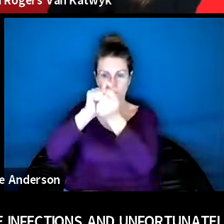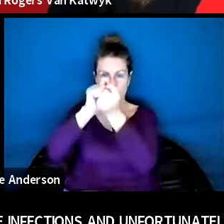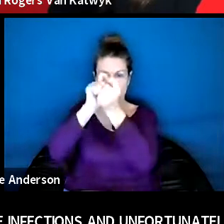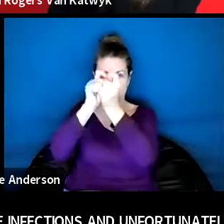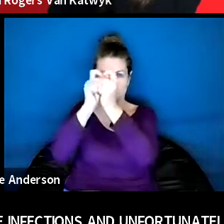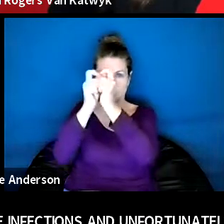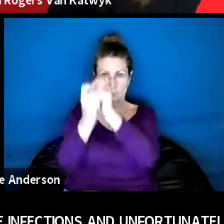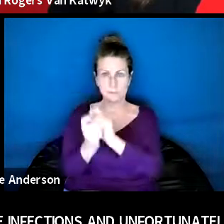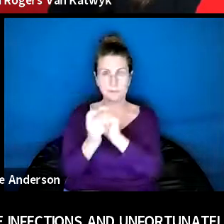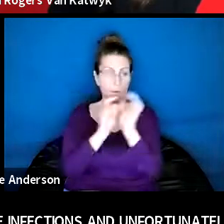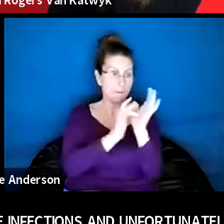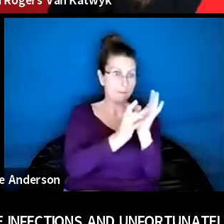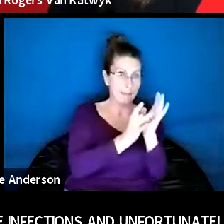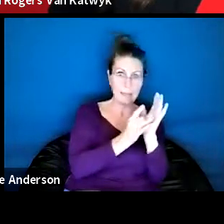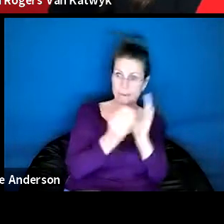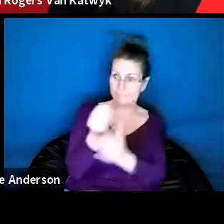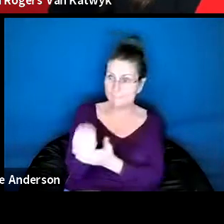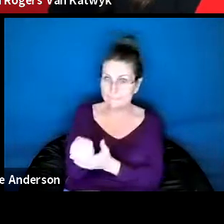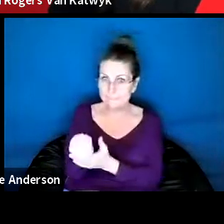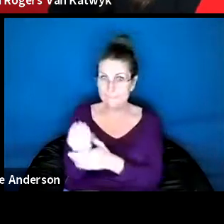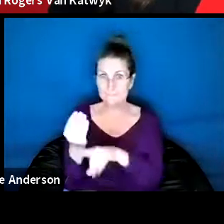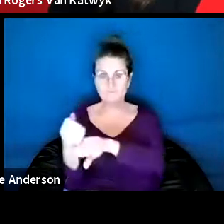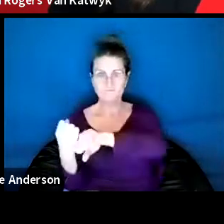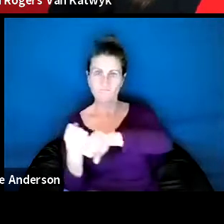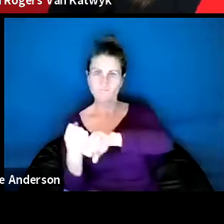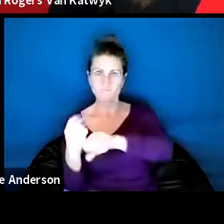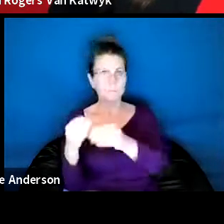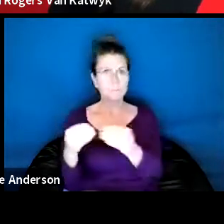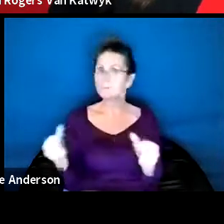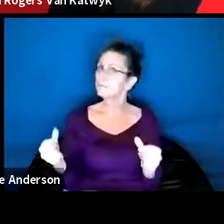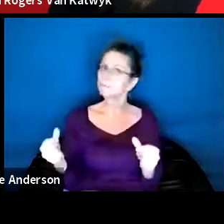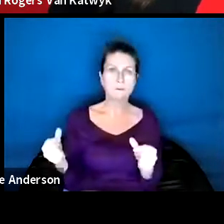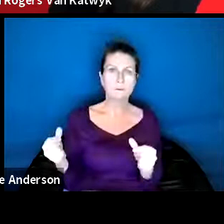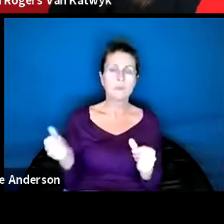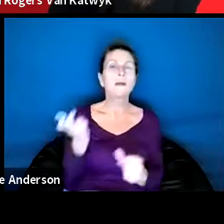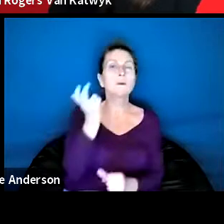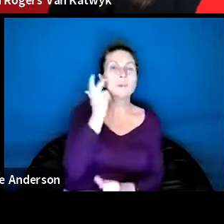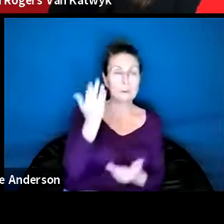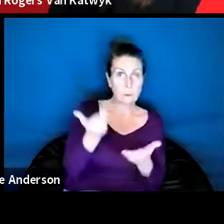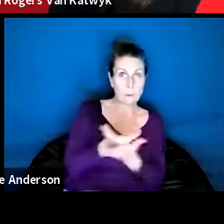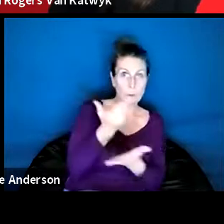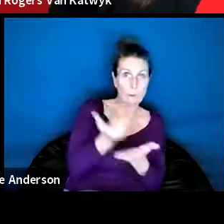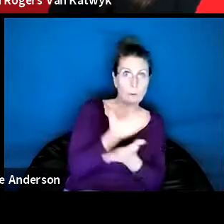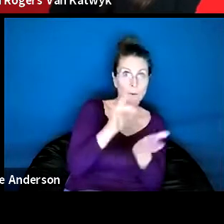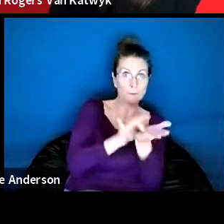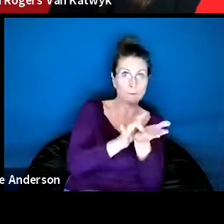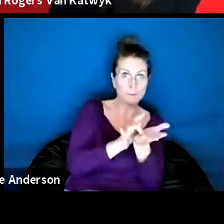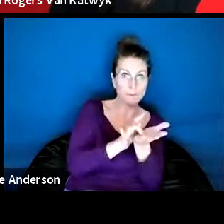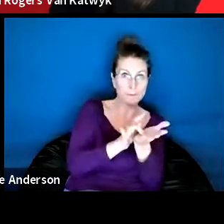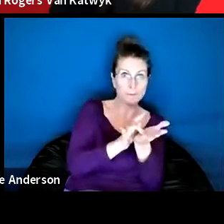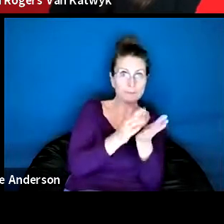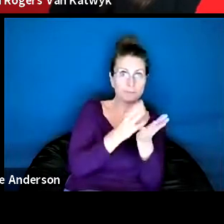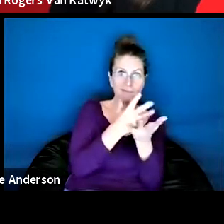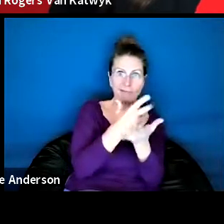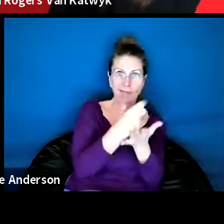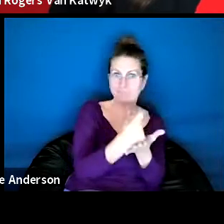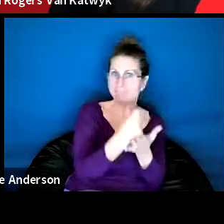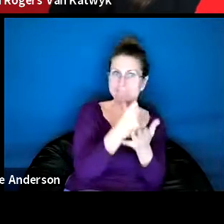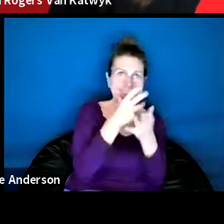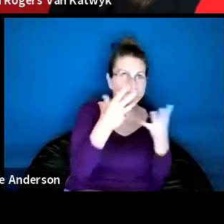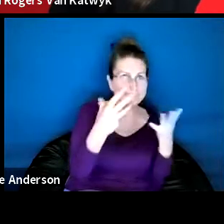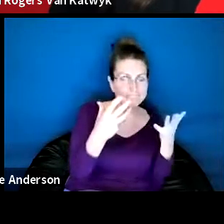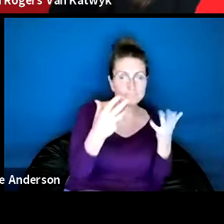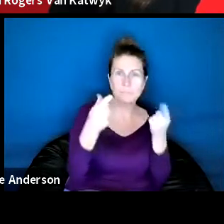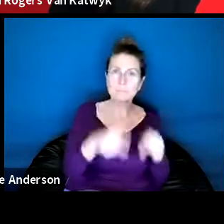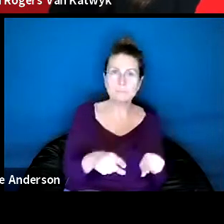to those medicines, and as we've seen the pipeline of new antimicrobials dry up, it's resulted in a situation